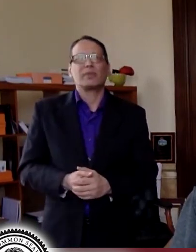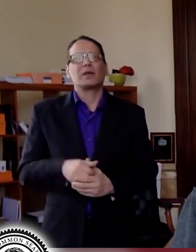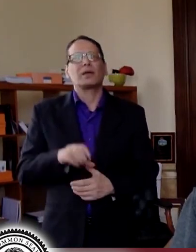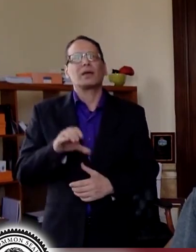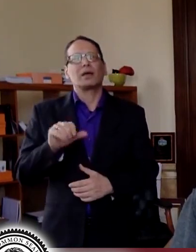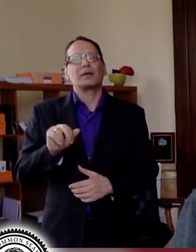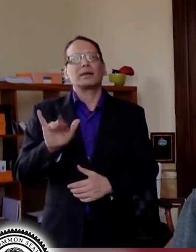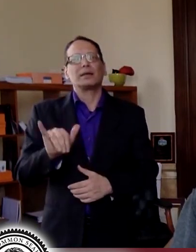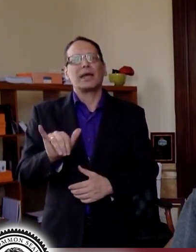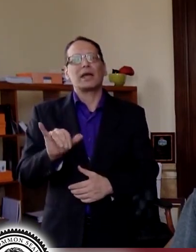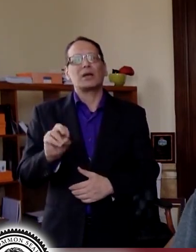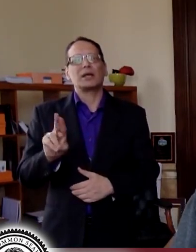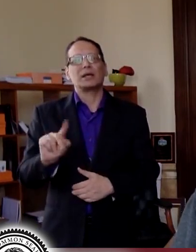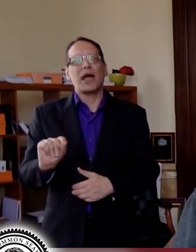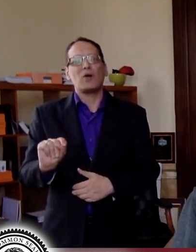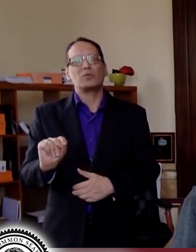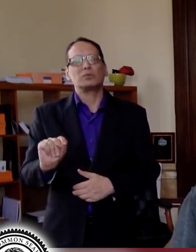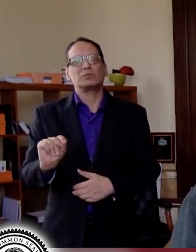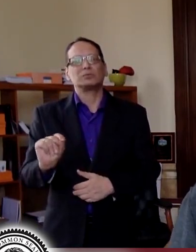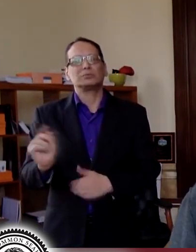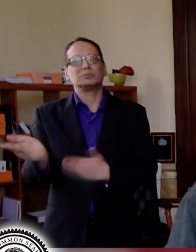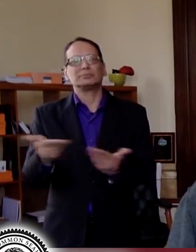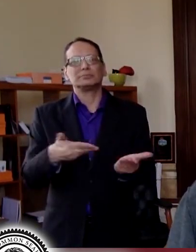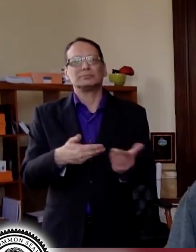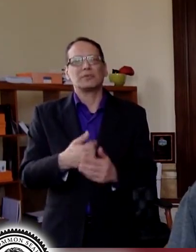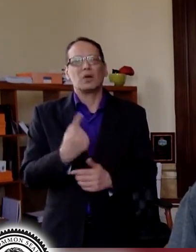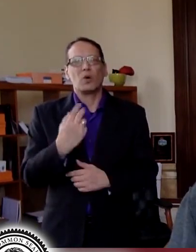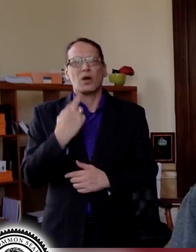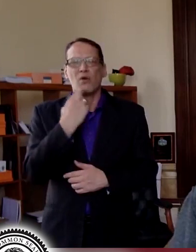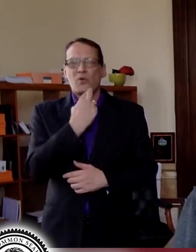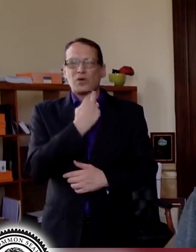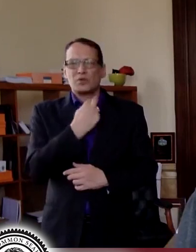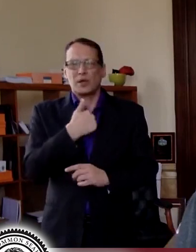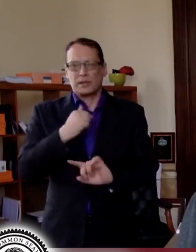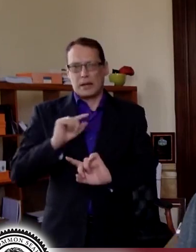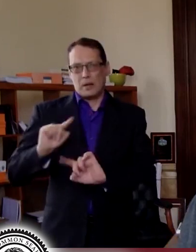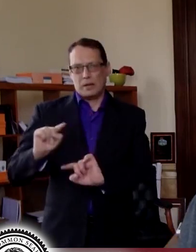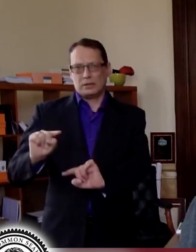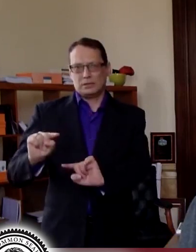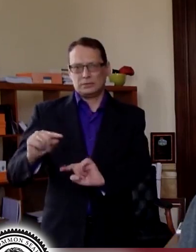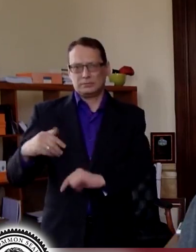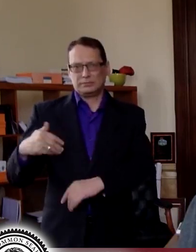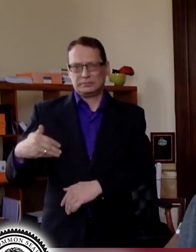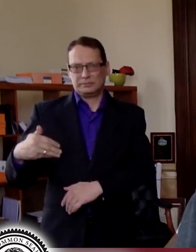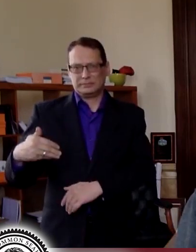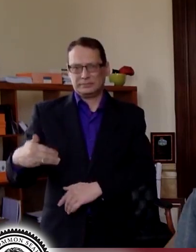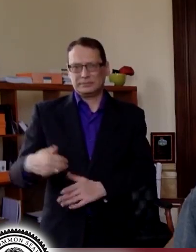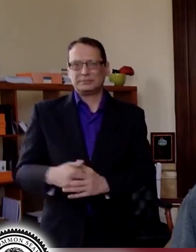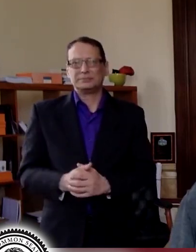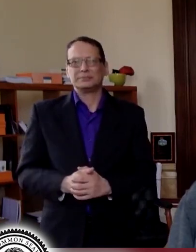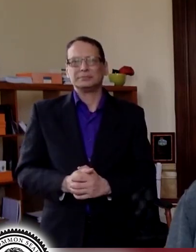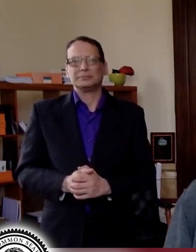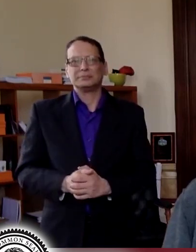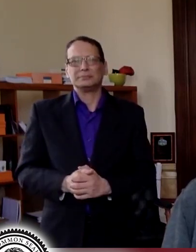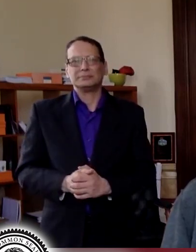out, carry out your food. There's a restaurant that I go to once in a while,